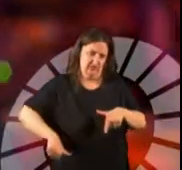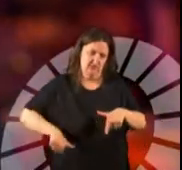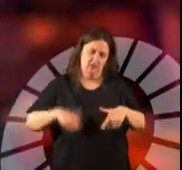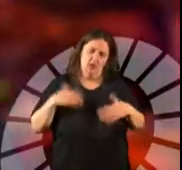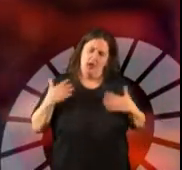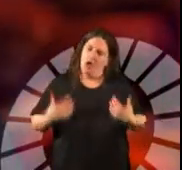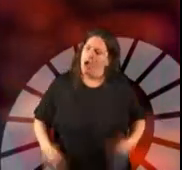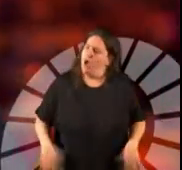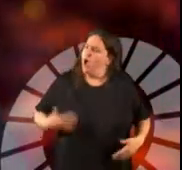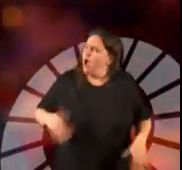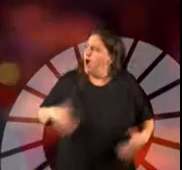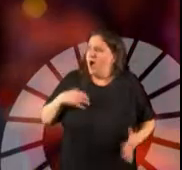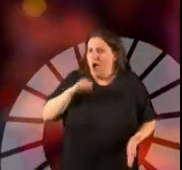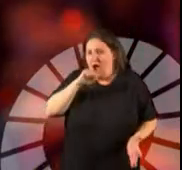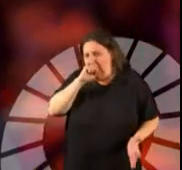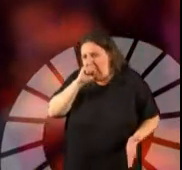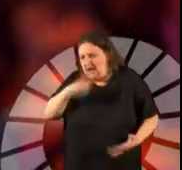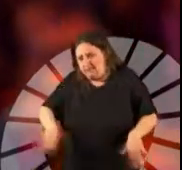young women